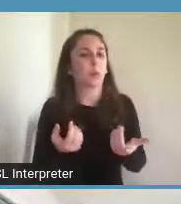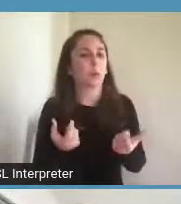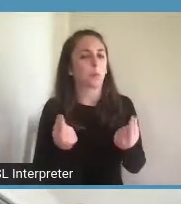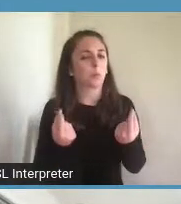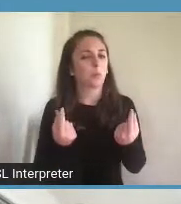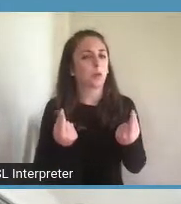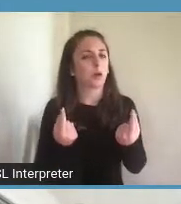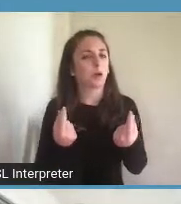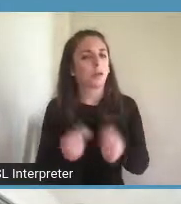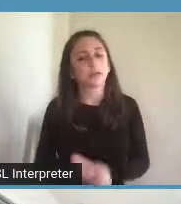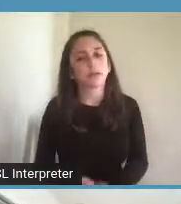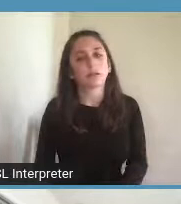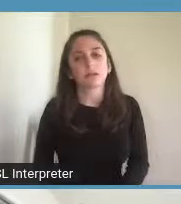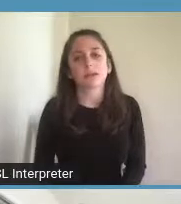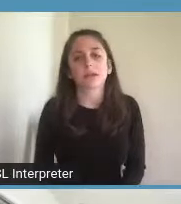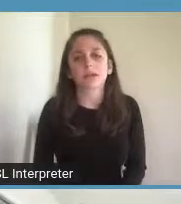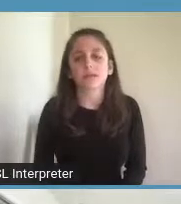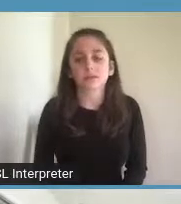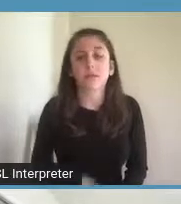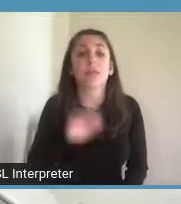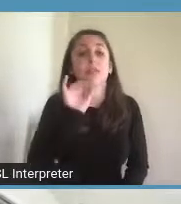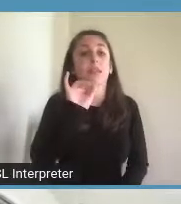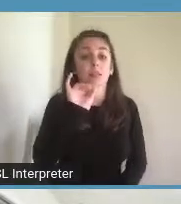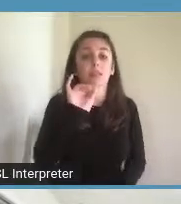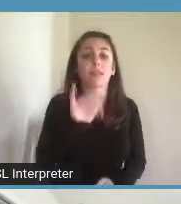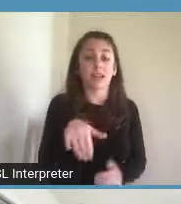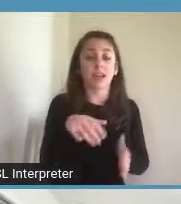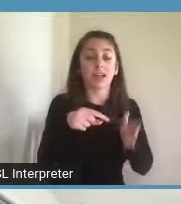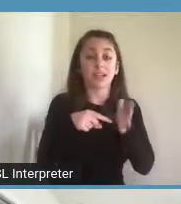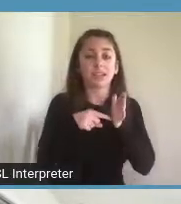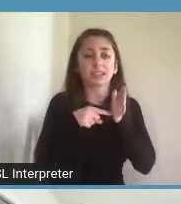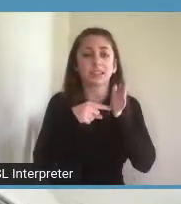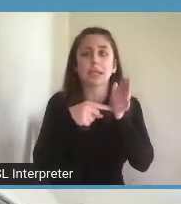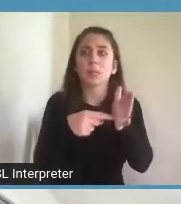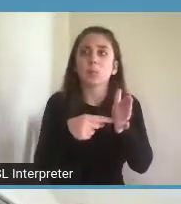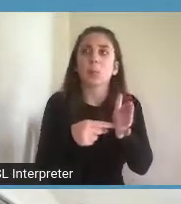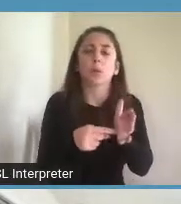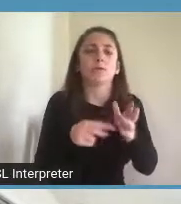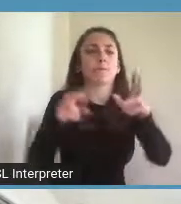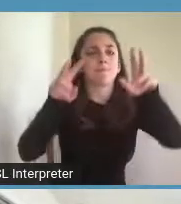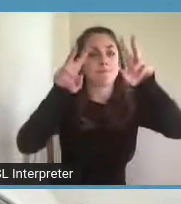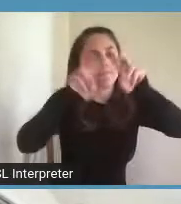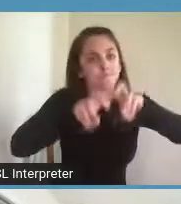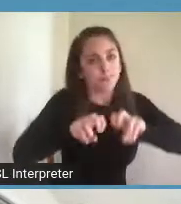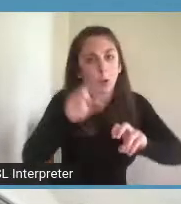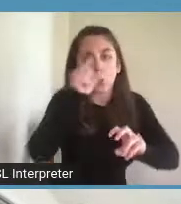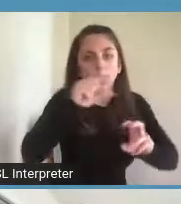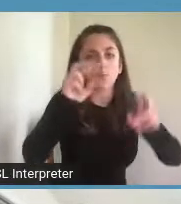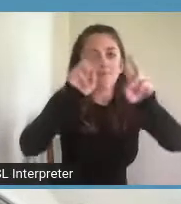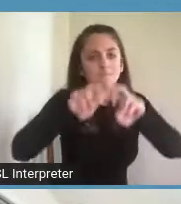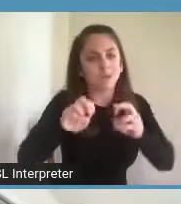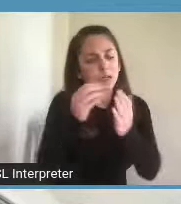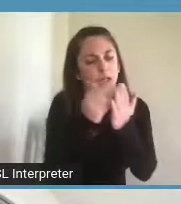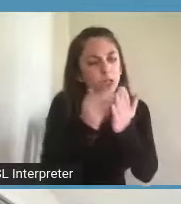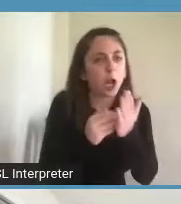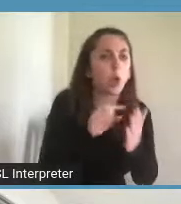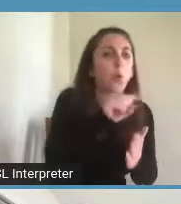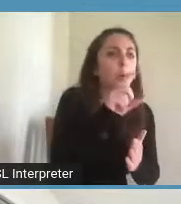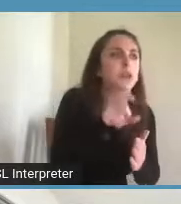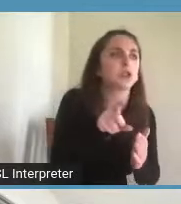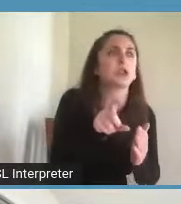Okay, so that just gives you an example of the rabbit hole you can go down in Google Analytics and how questions can guide you to more